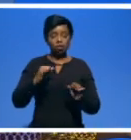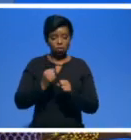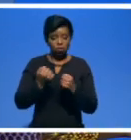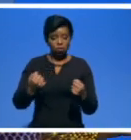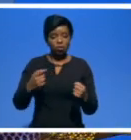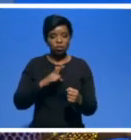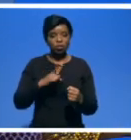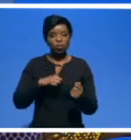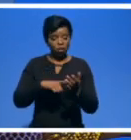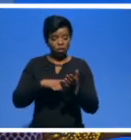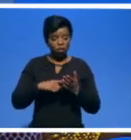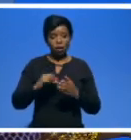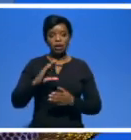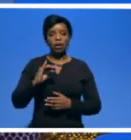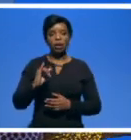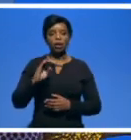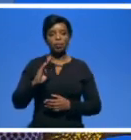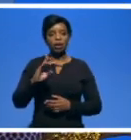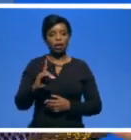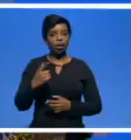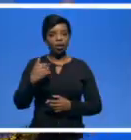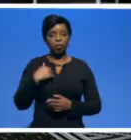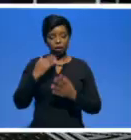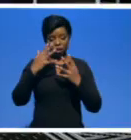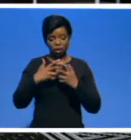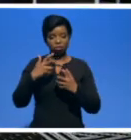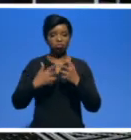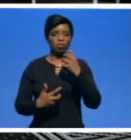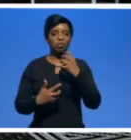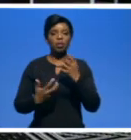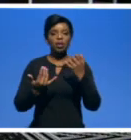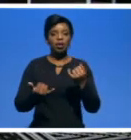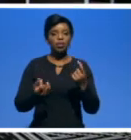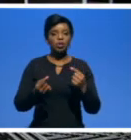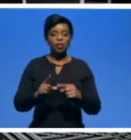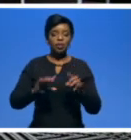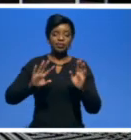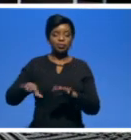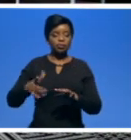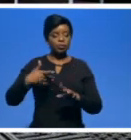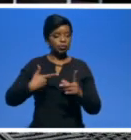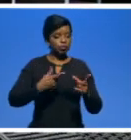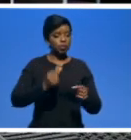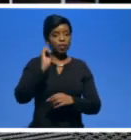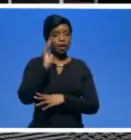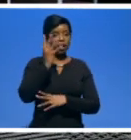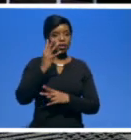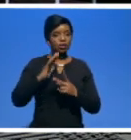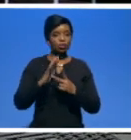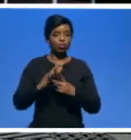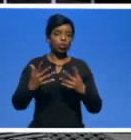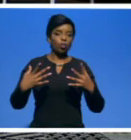tsa CIBD ha ke tlo kgona go ke di meet ba enter ba ile kae ba wetse ka ofela ho catering ba wetse ka ofela ho cleaning e ileng